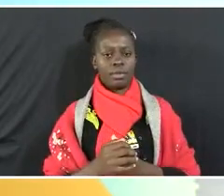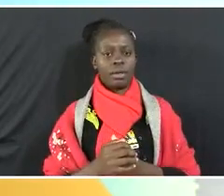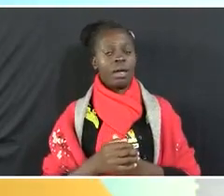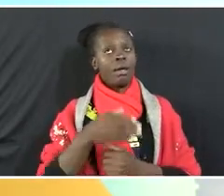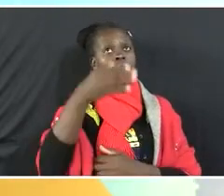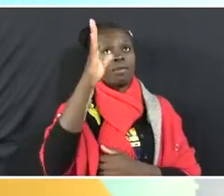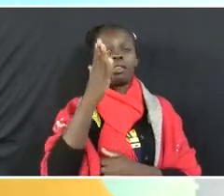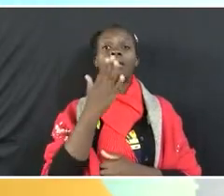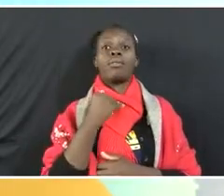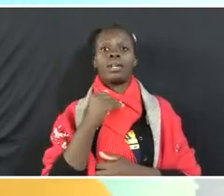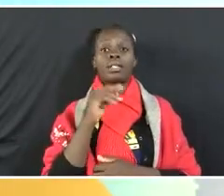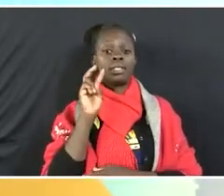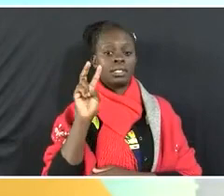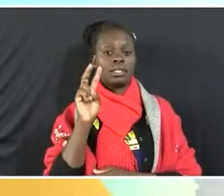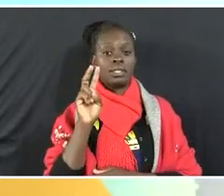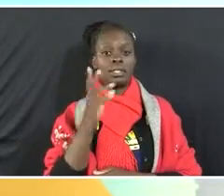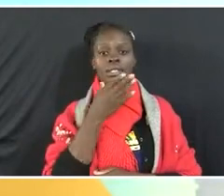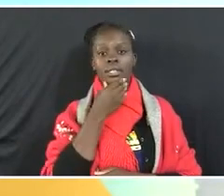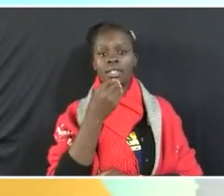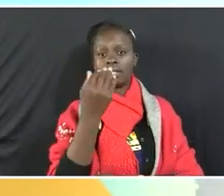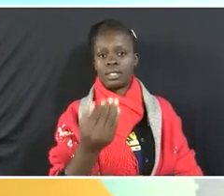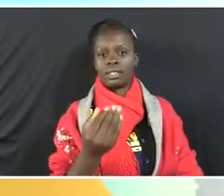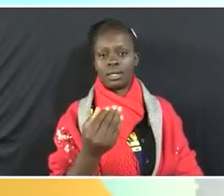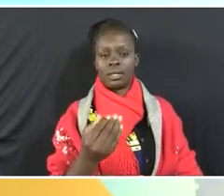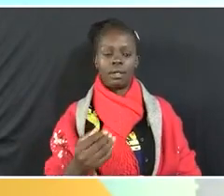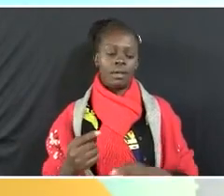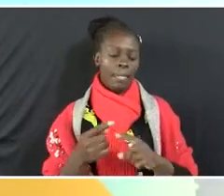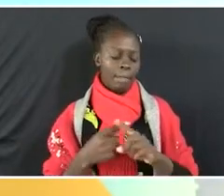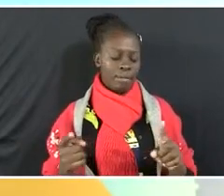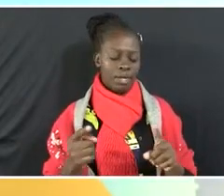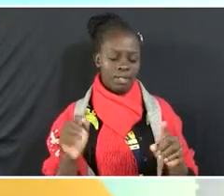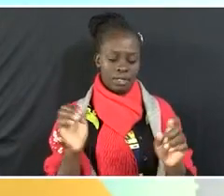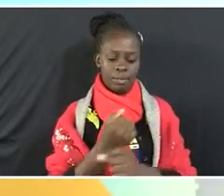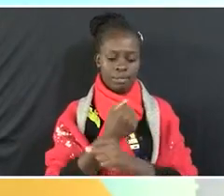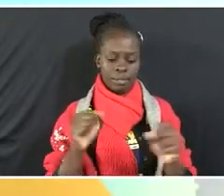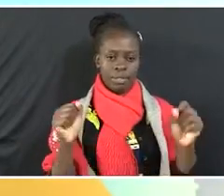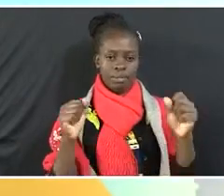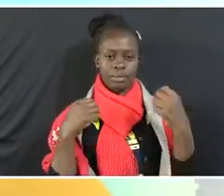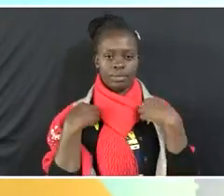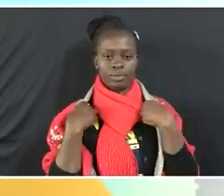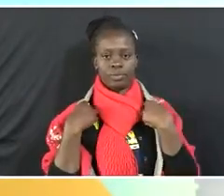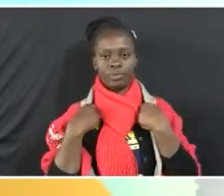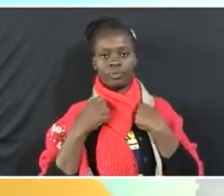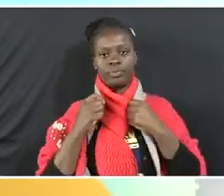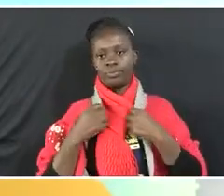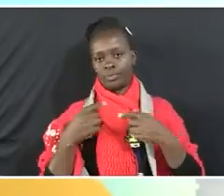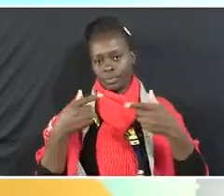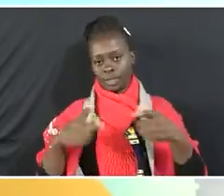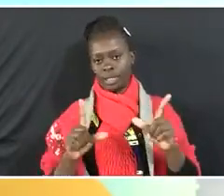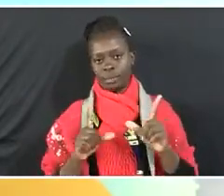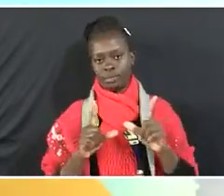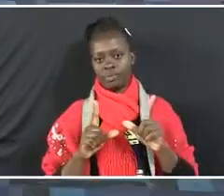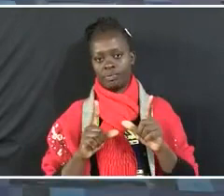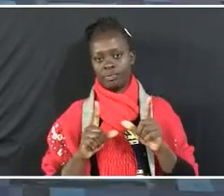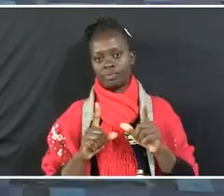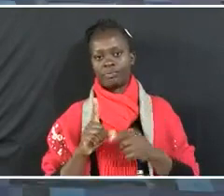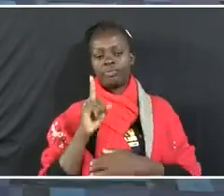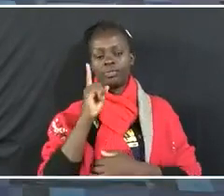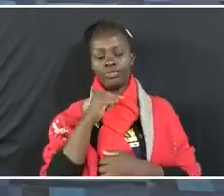the son. But the father could not see the son. Let me summarize chapter